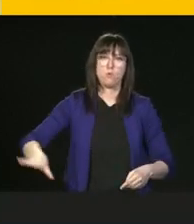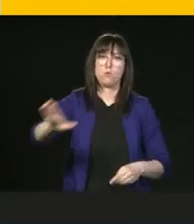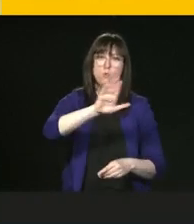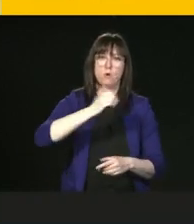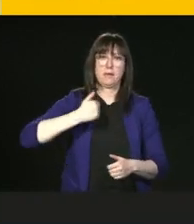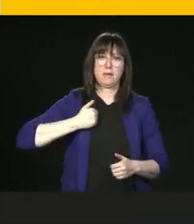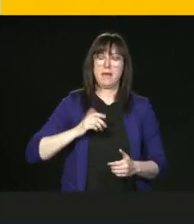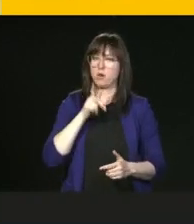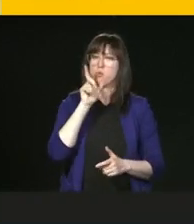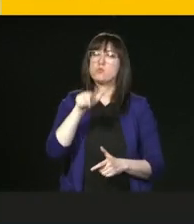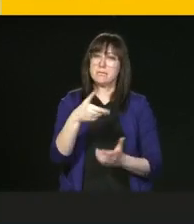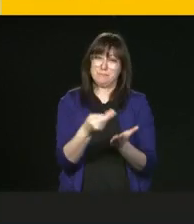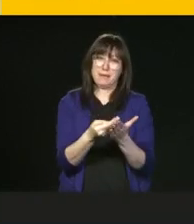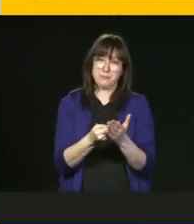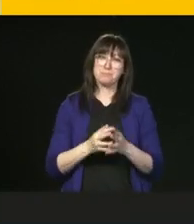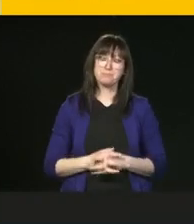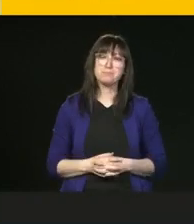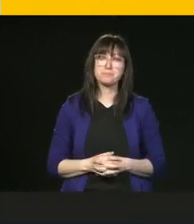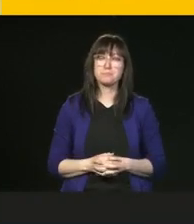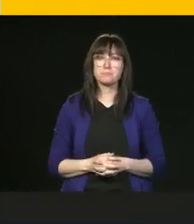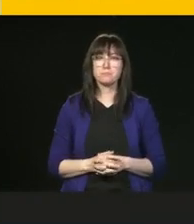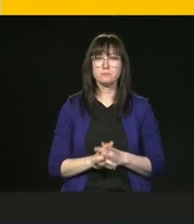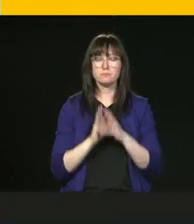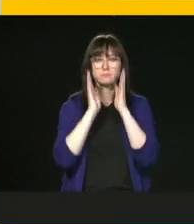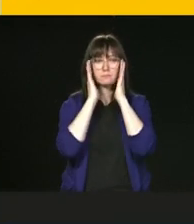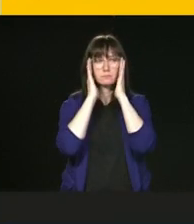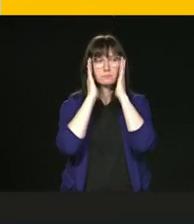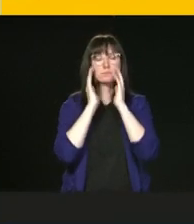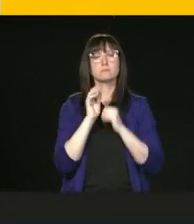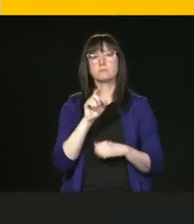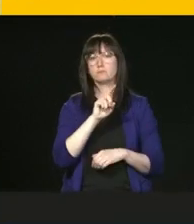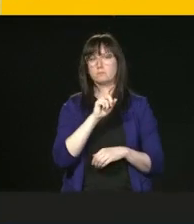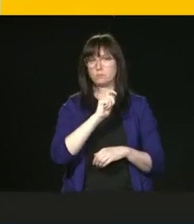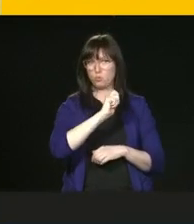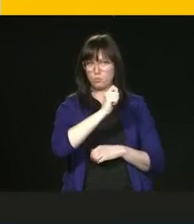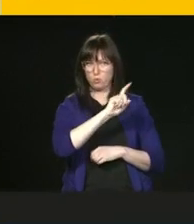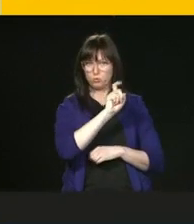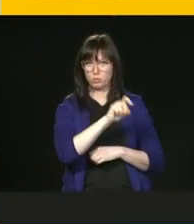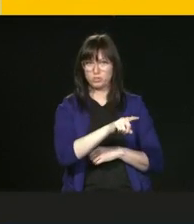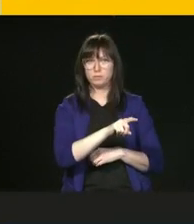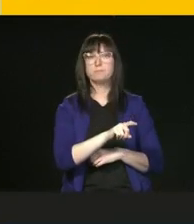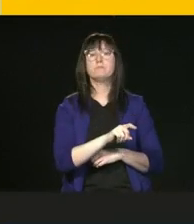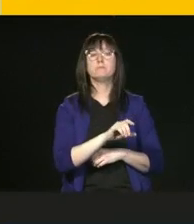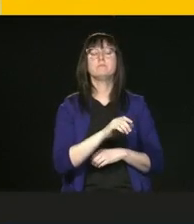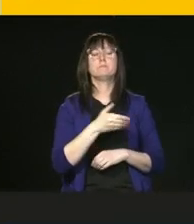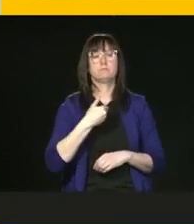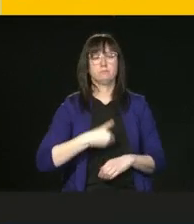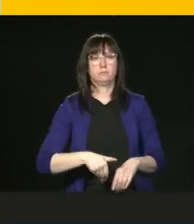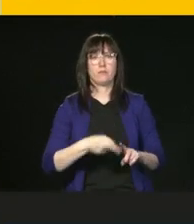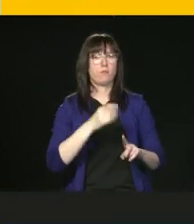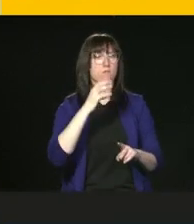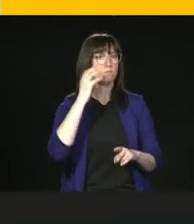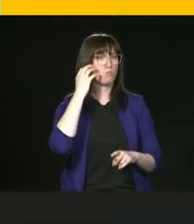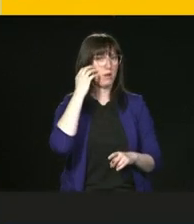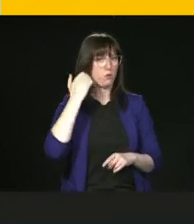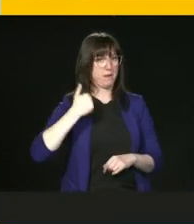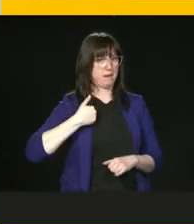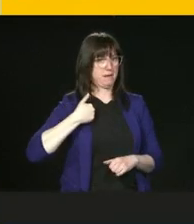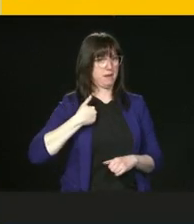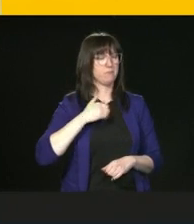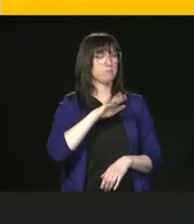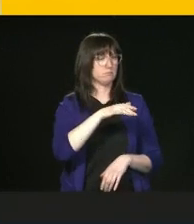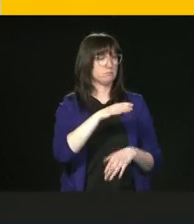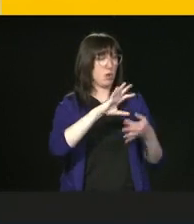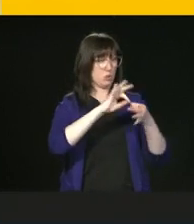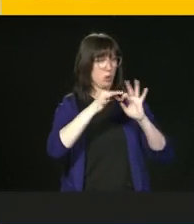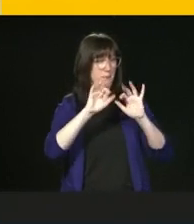who need it right across the country. Bonjour, M. Trudeau, Christian Noël de Radio-Canada. Vous nous avez mentionné les Jeux olympiques tout à l'heure.